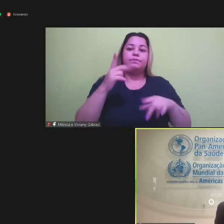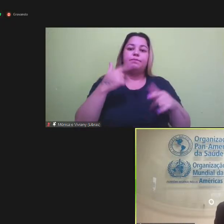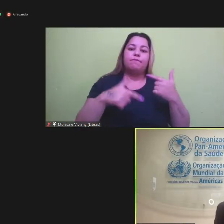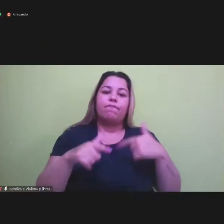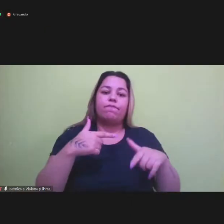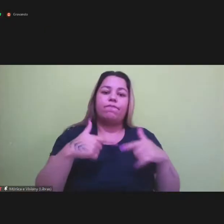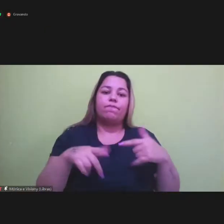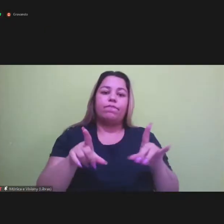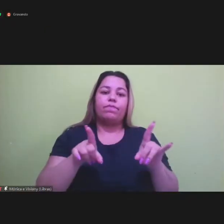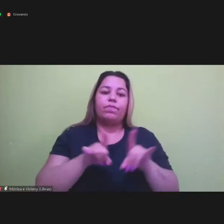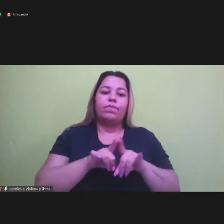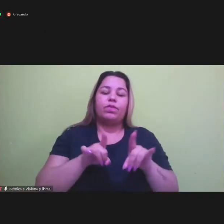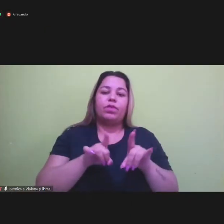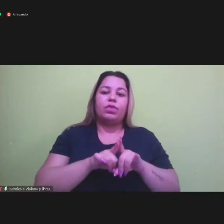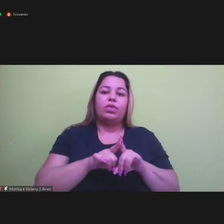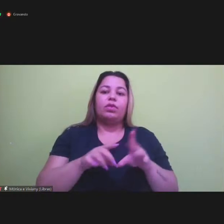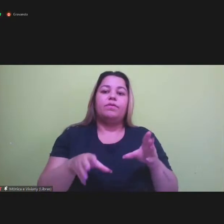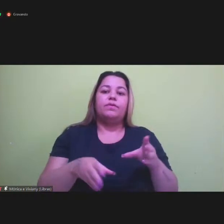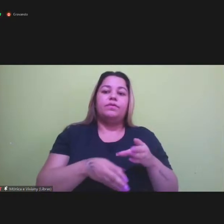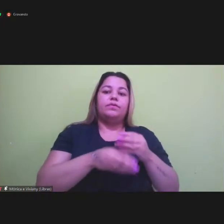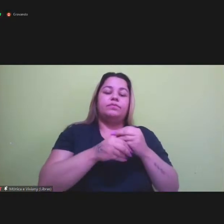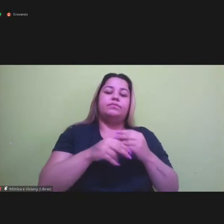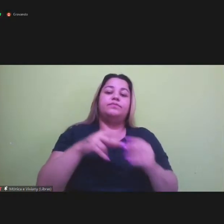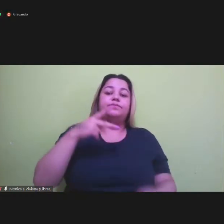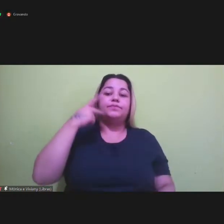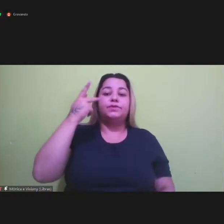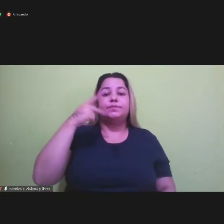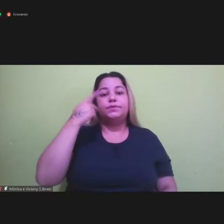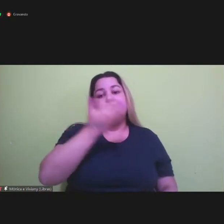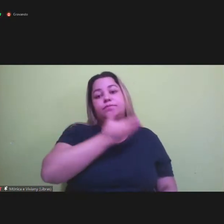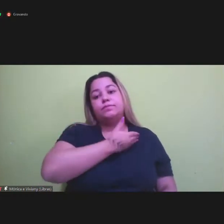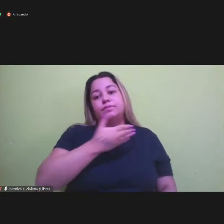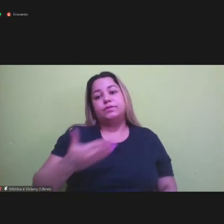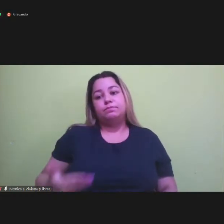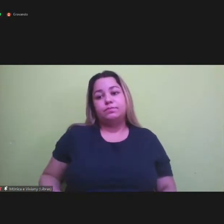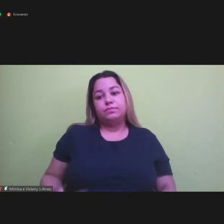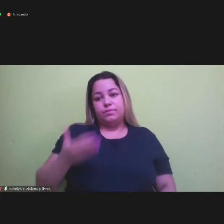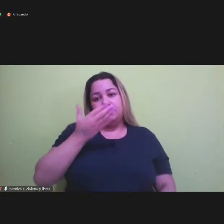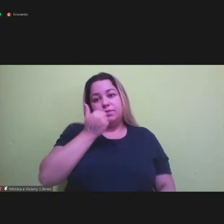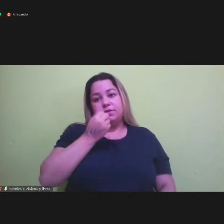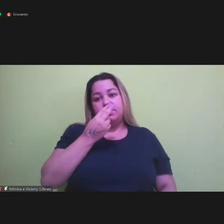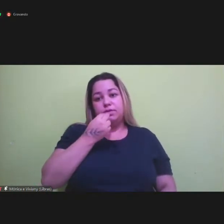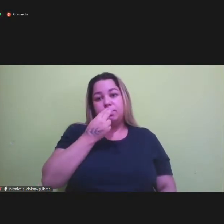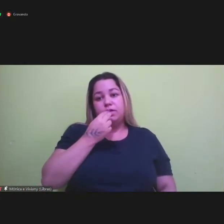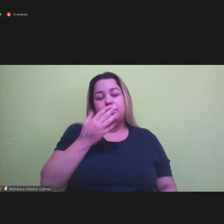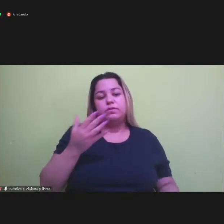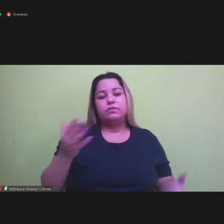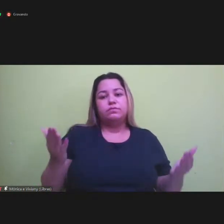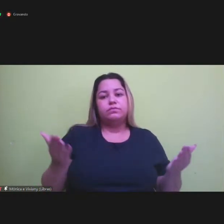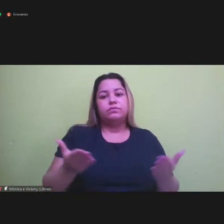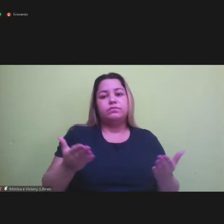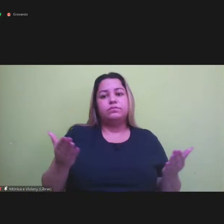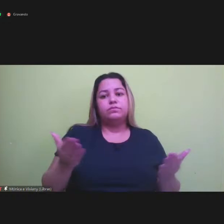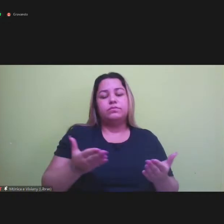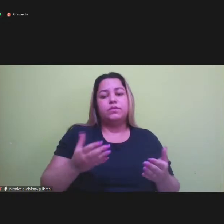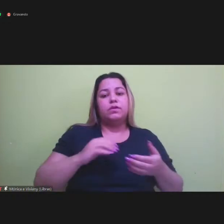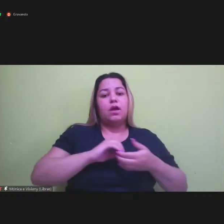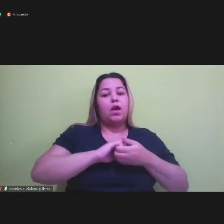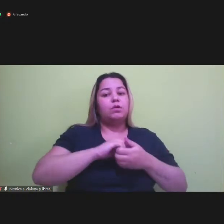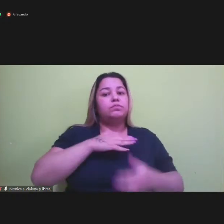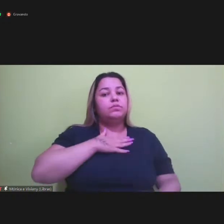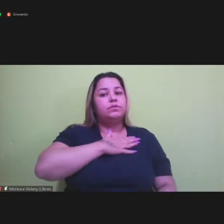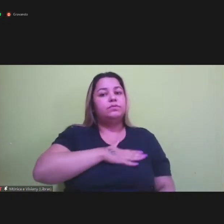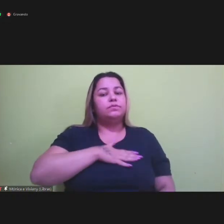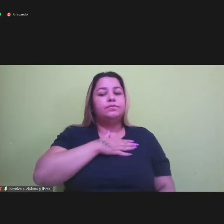following us and that work with the implementation of the public policies in food and nutrition. Now, it's